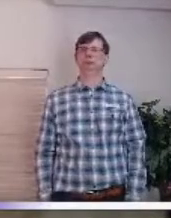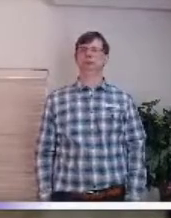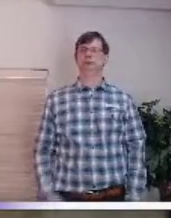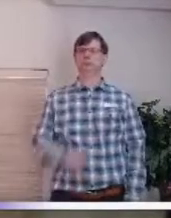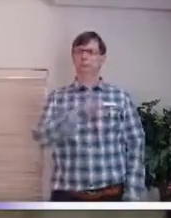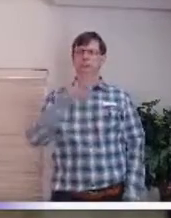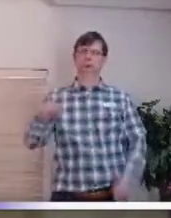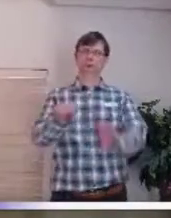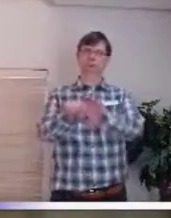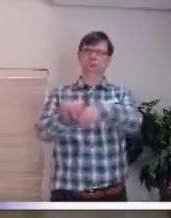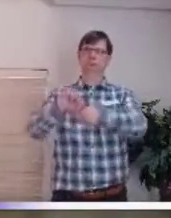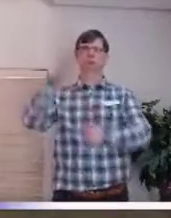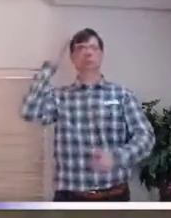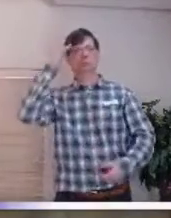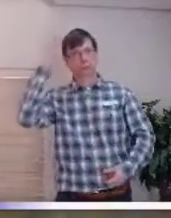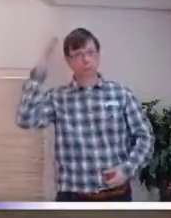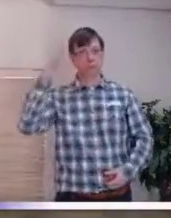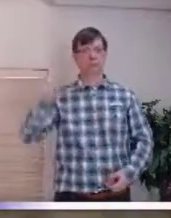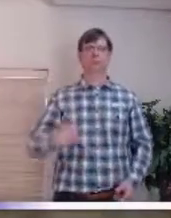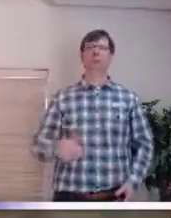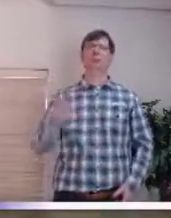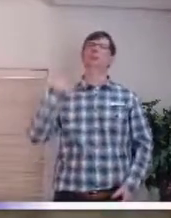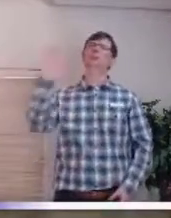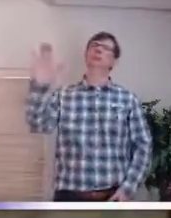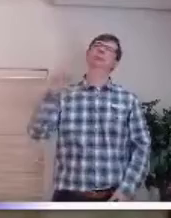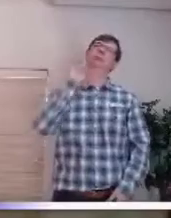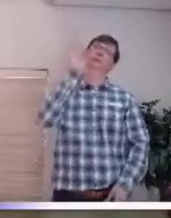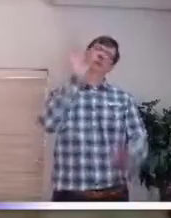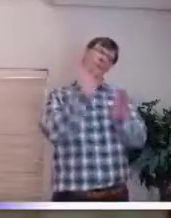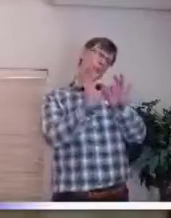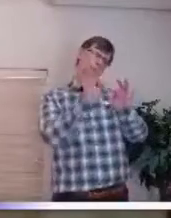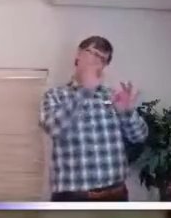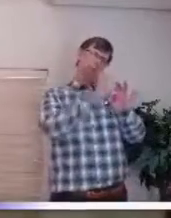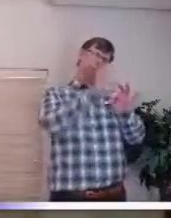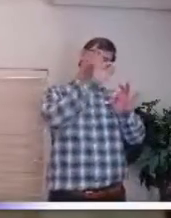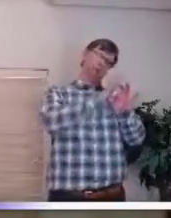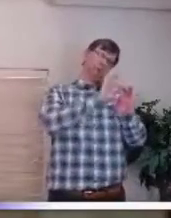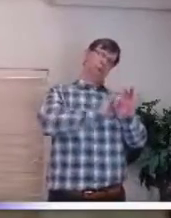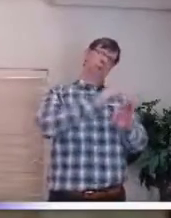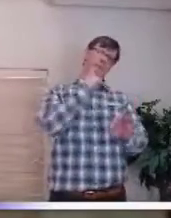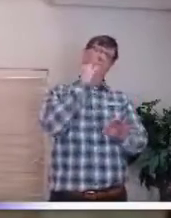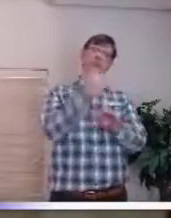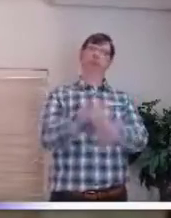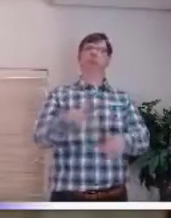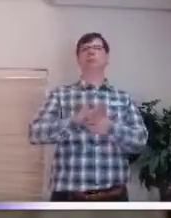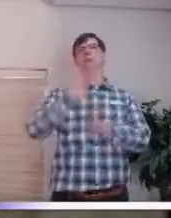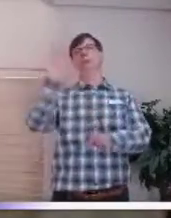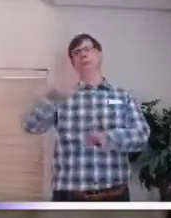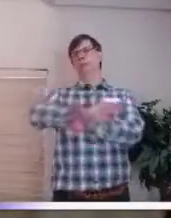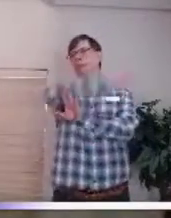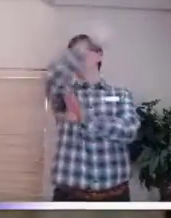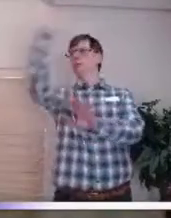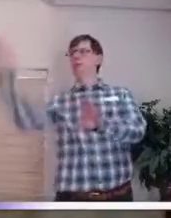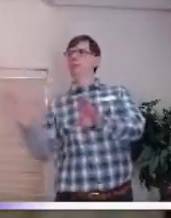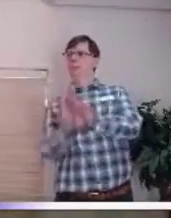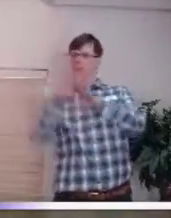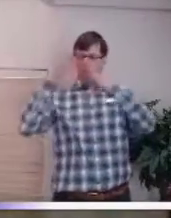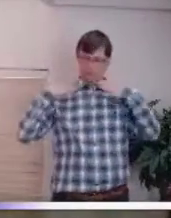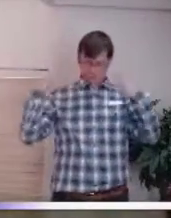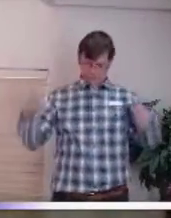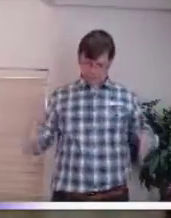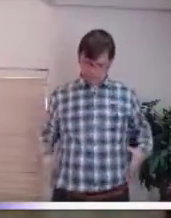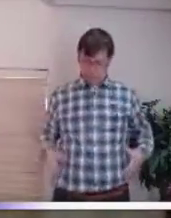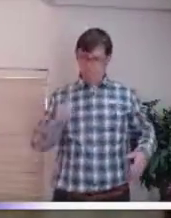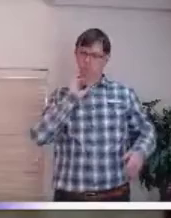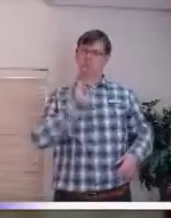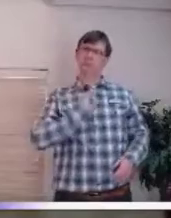And so knowing that these elements of having that perfect life, I